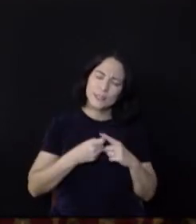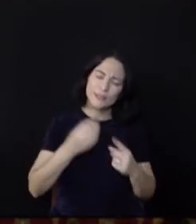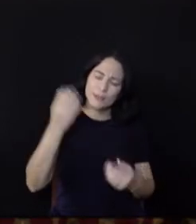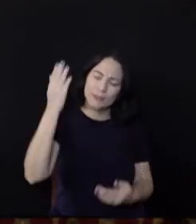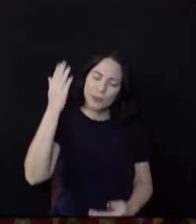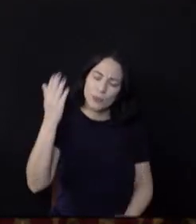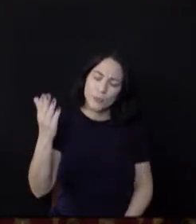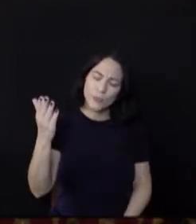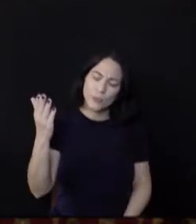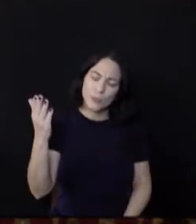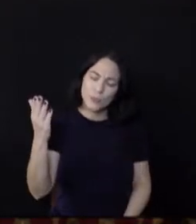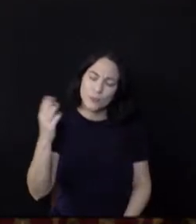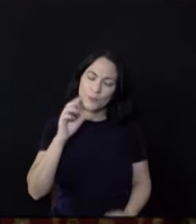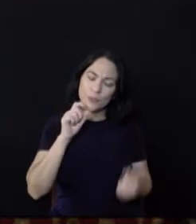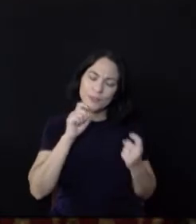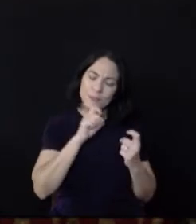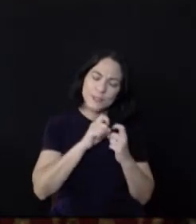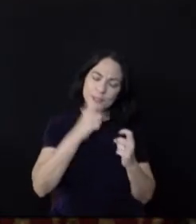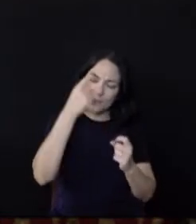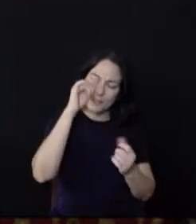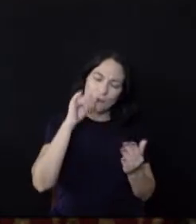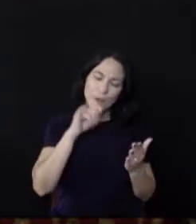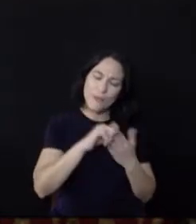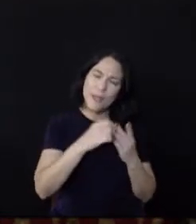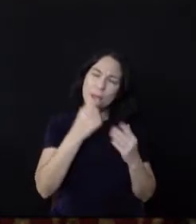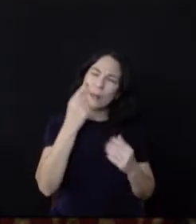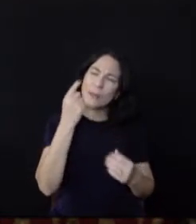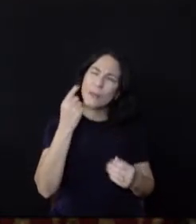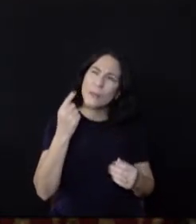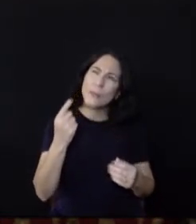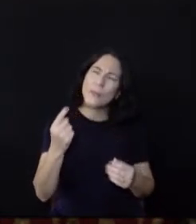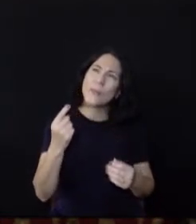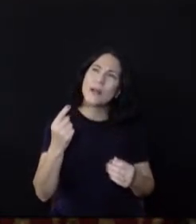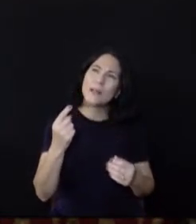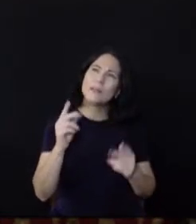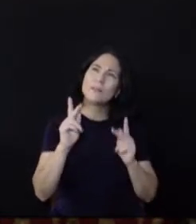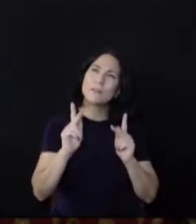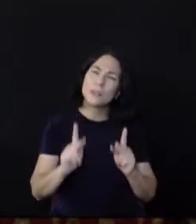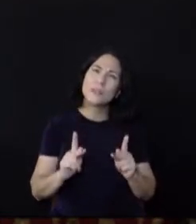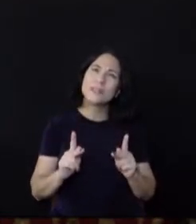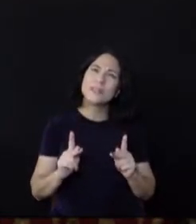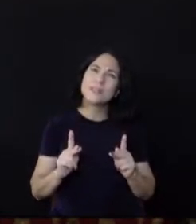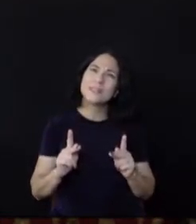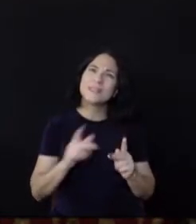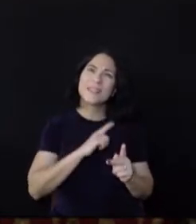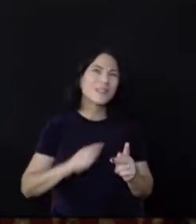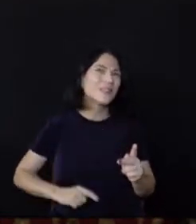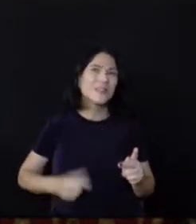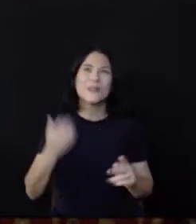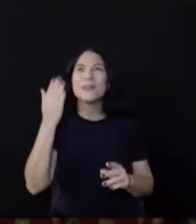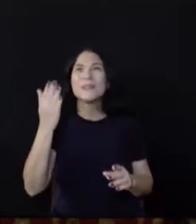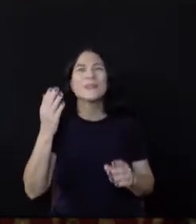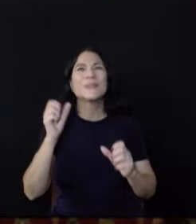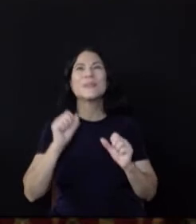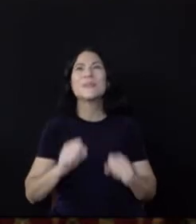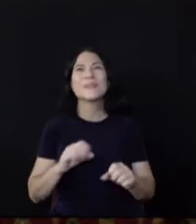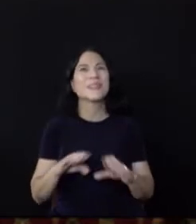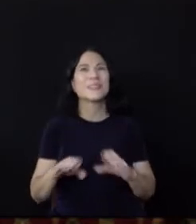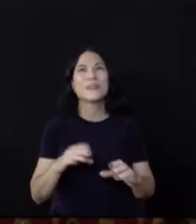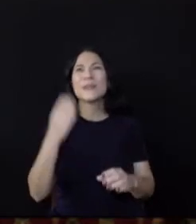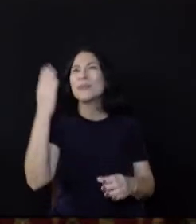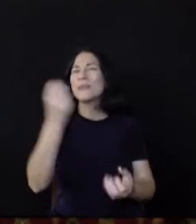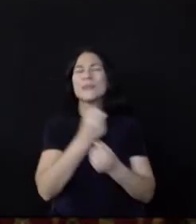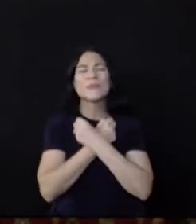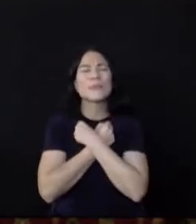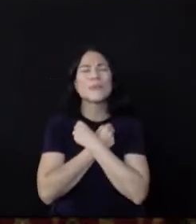specifically for that one, for that person. Lord, you can do this. You love us so